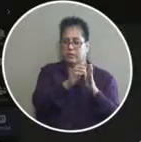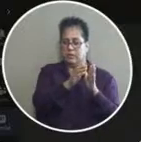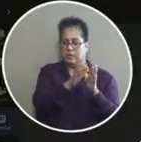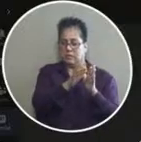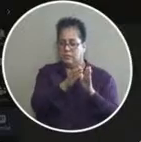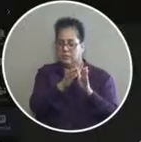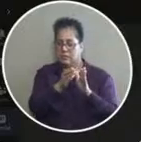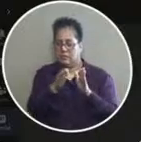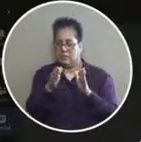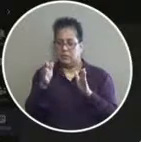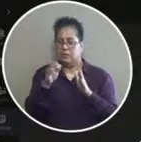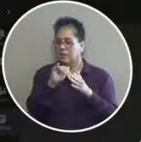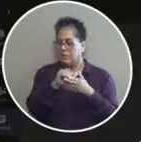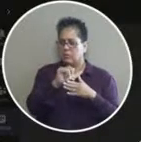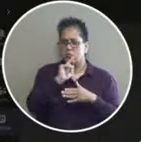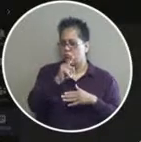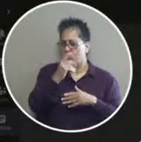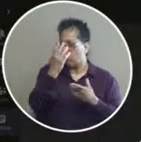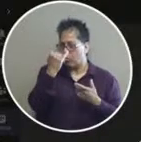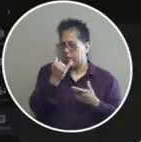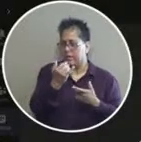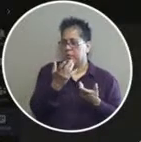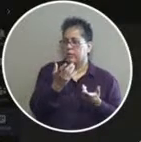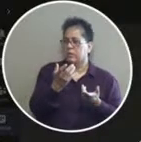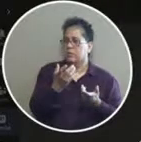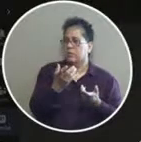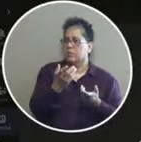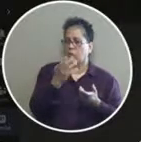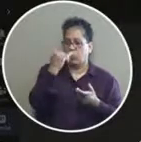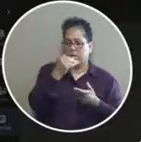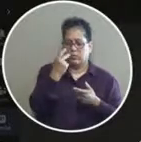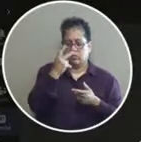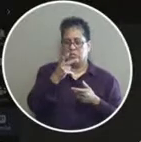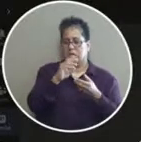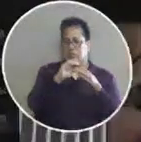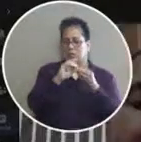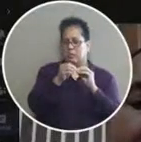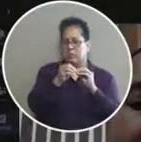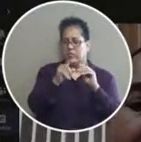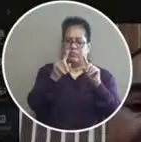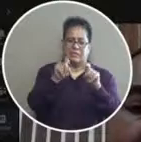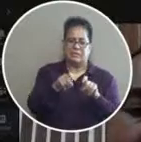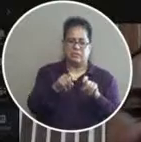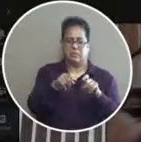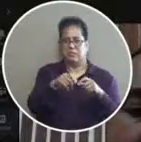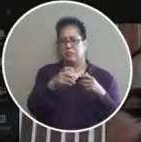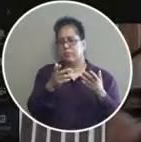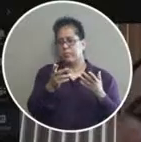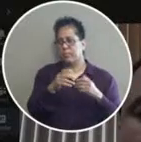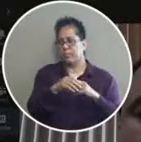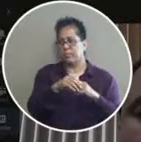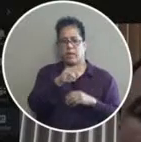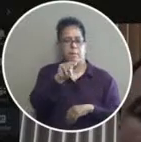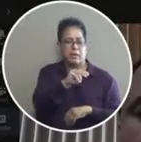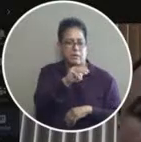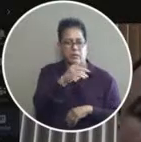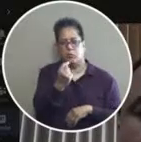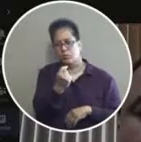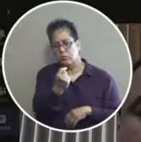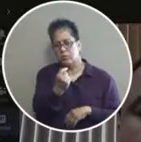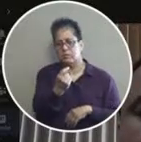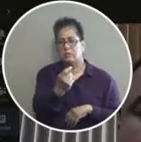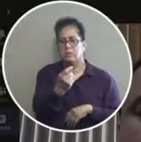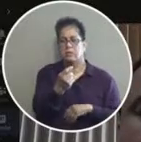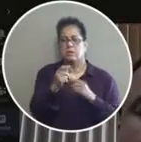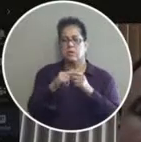that in fact true? And if so, why? Why do we see a smaller number of tests, say like on Mondays and Tuesdays, and then